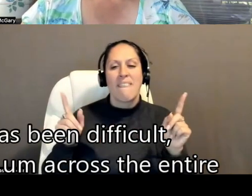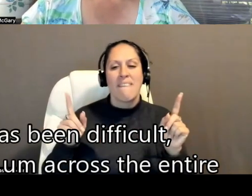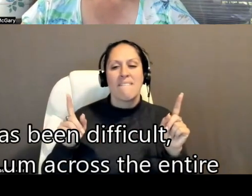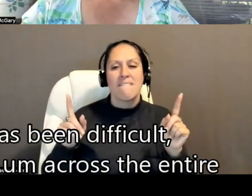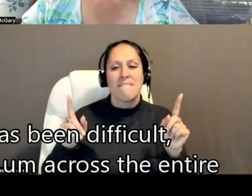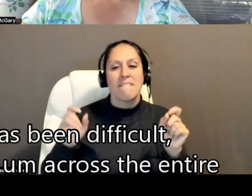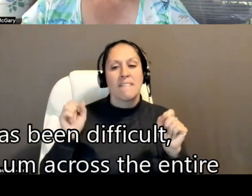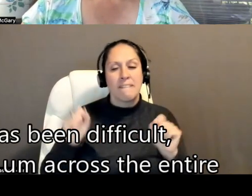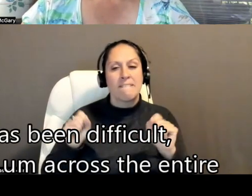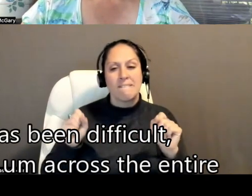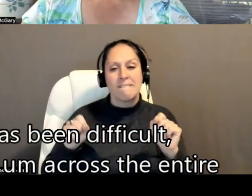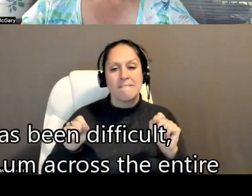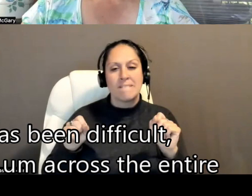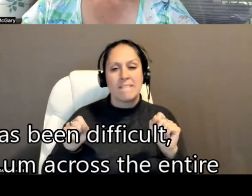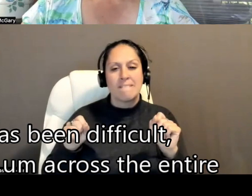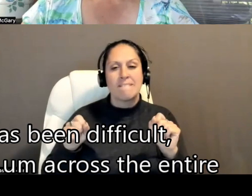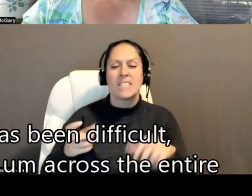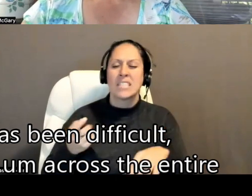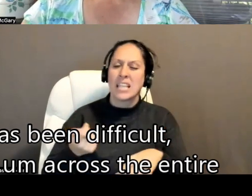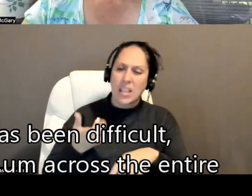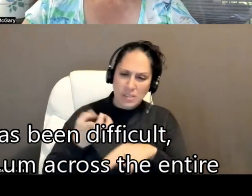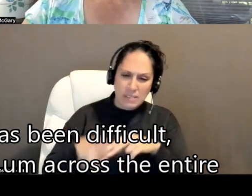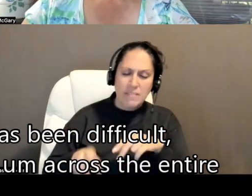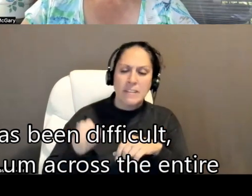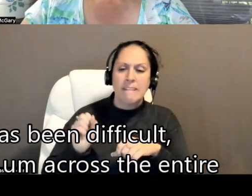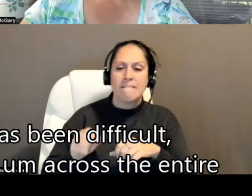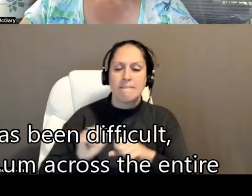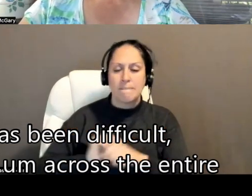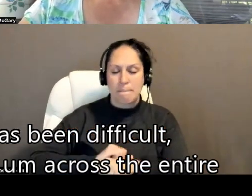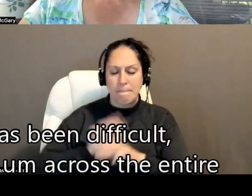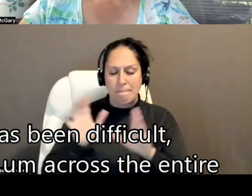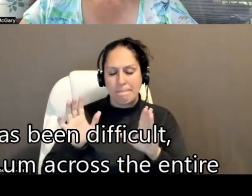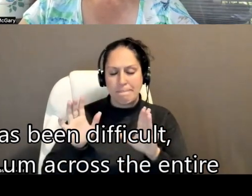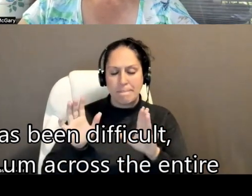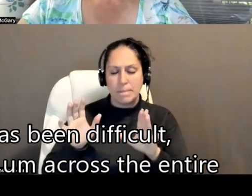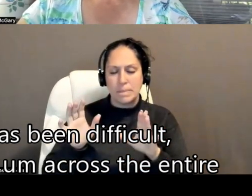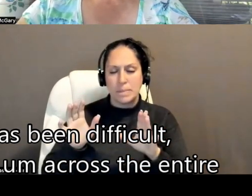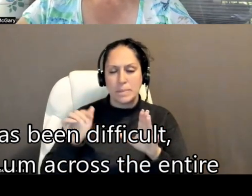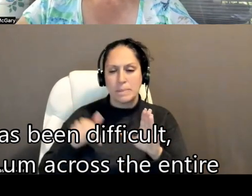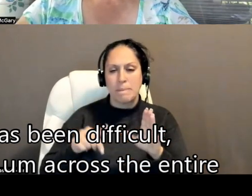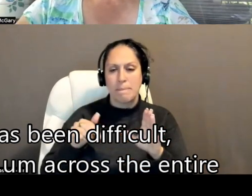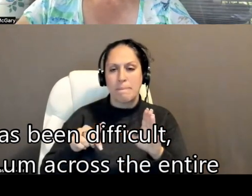But yes, it has been difficult, obviously, and this is